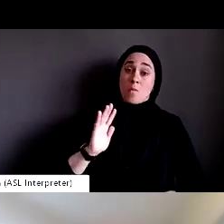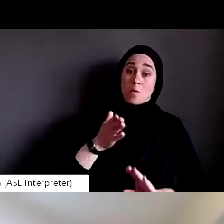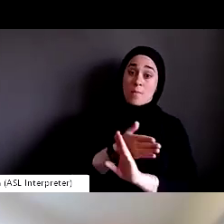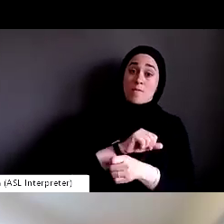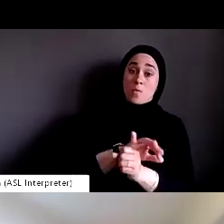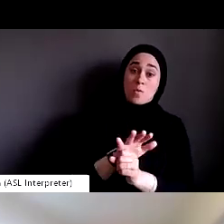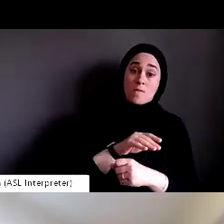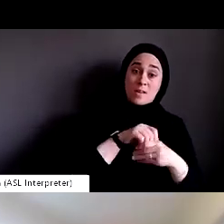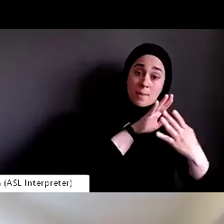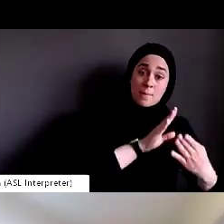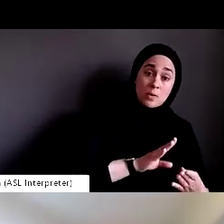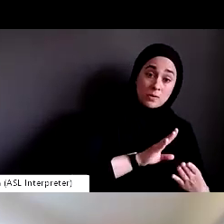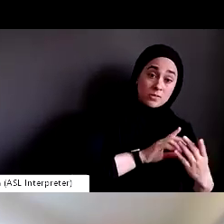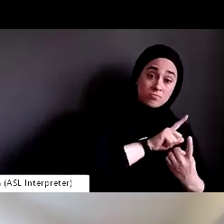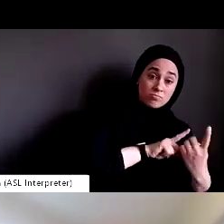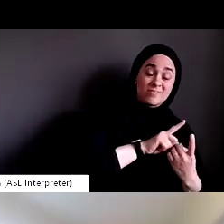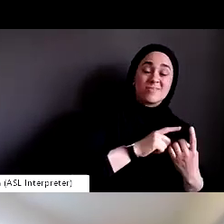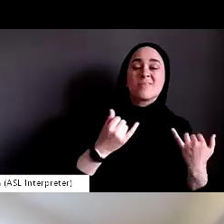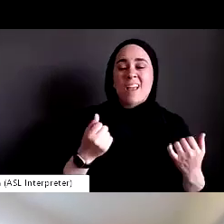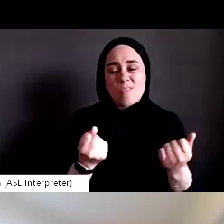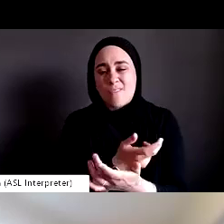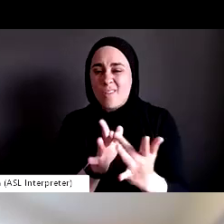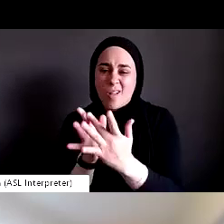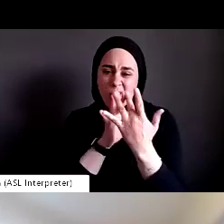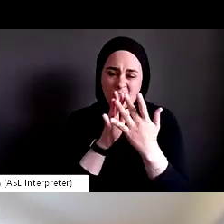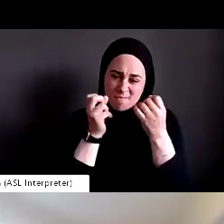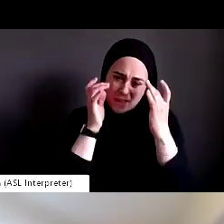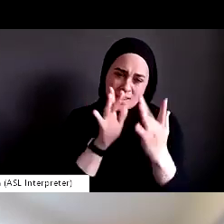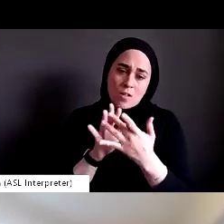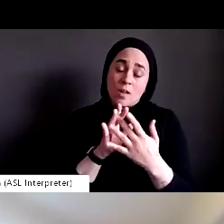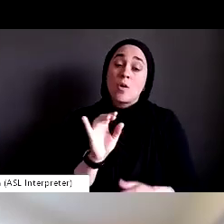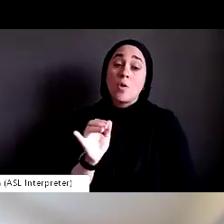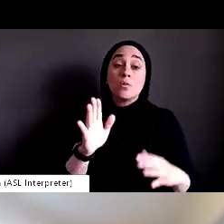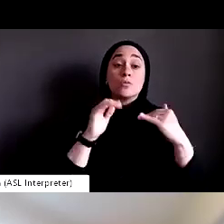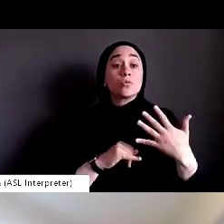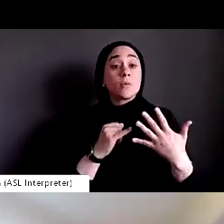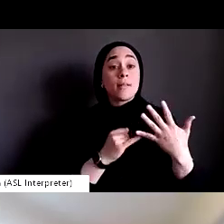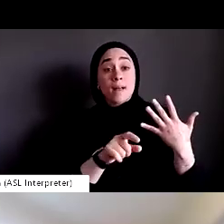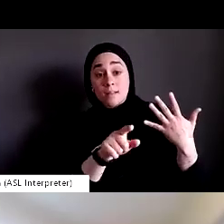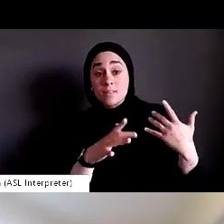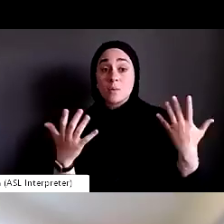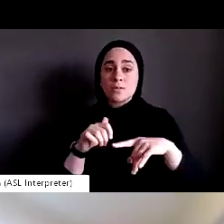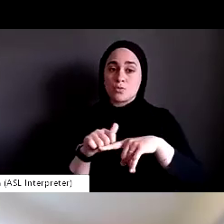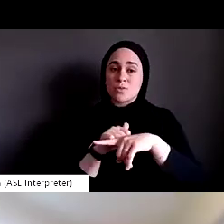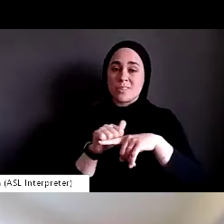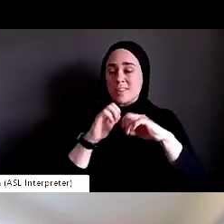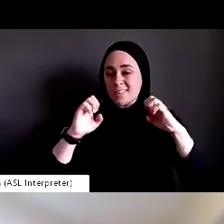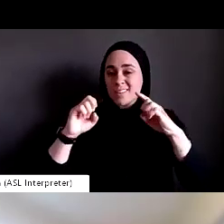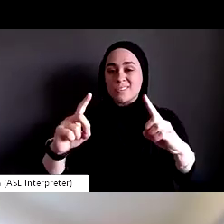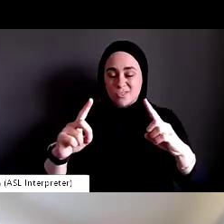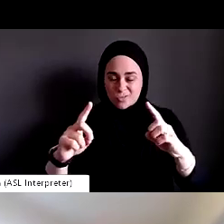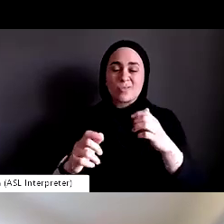virtually. And then we do training and education. This is where we spend a lot of our time to making sure that people are